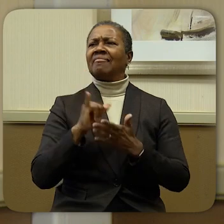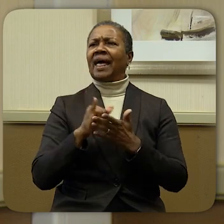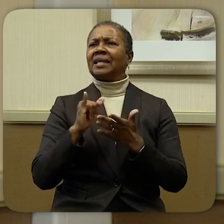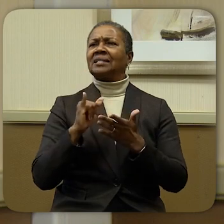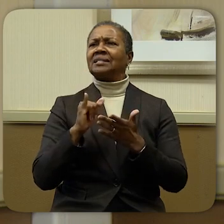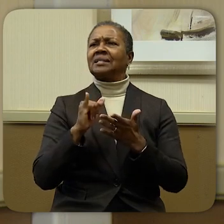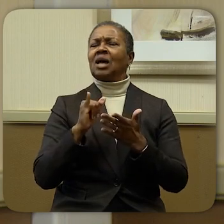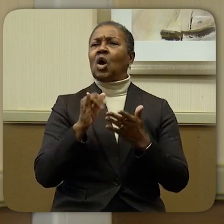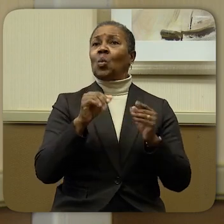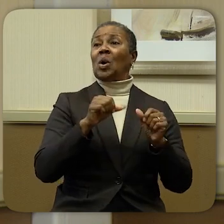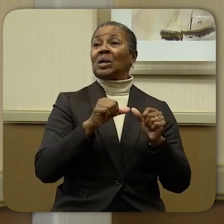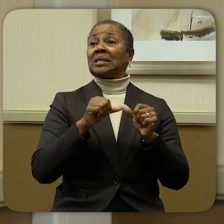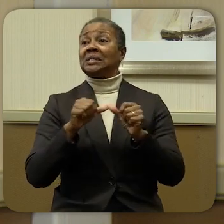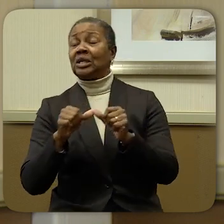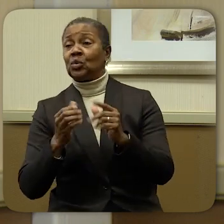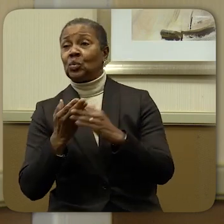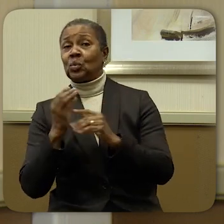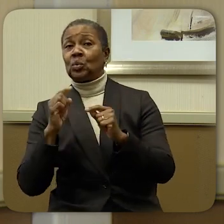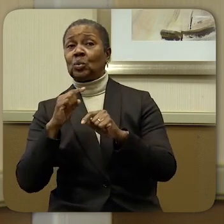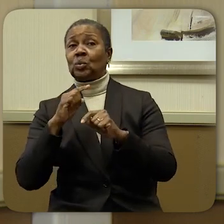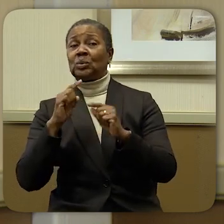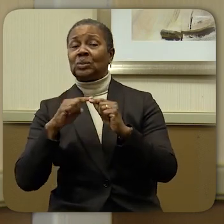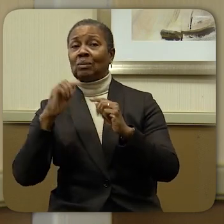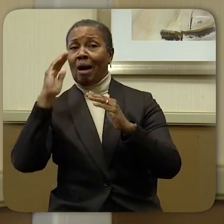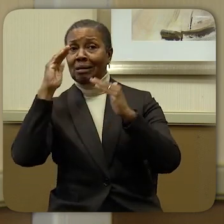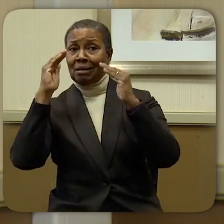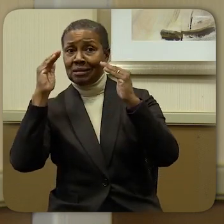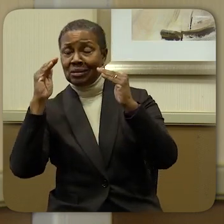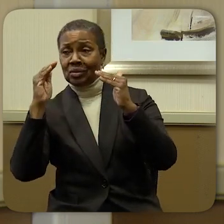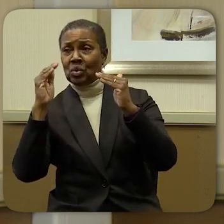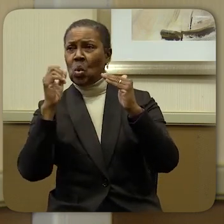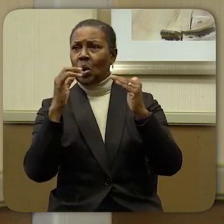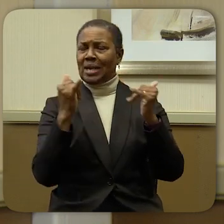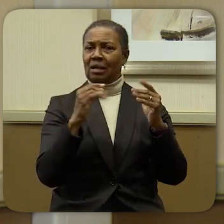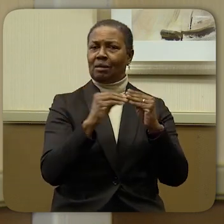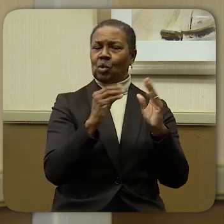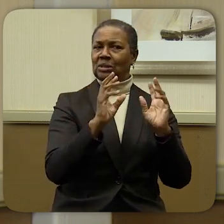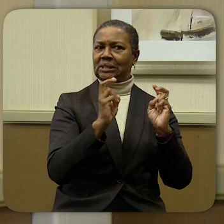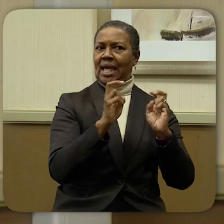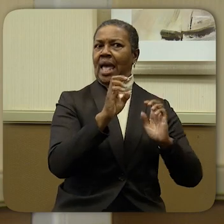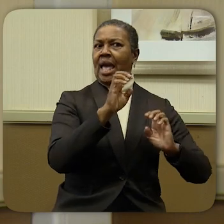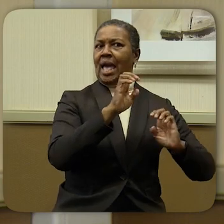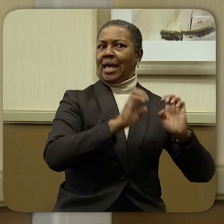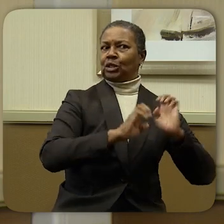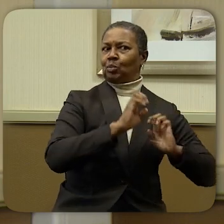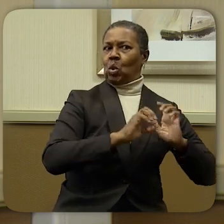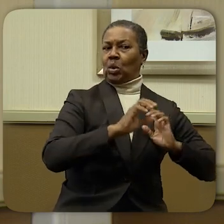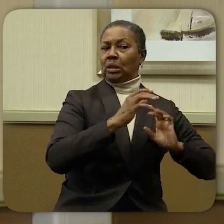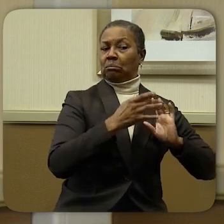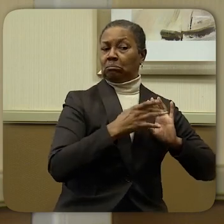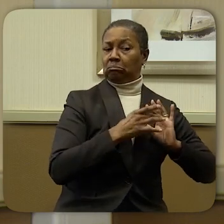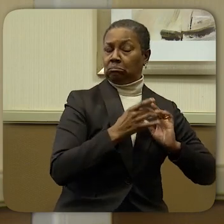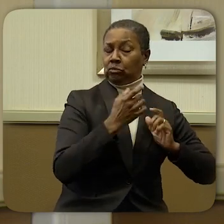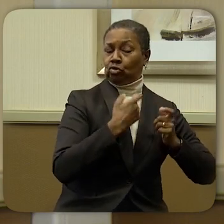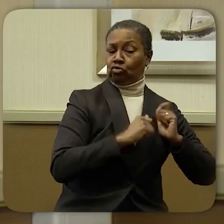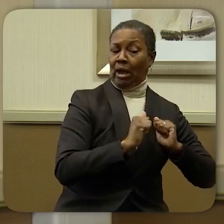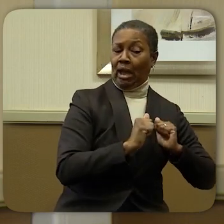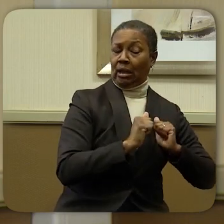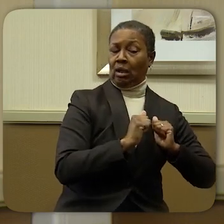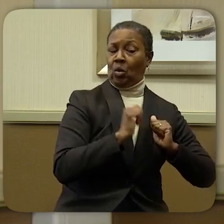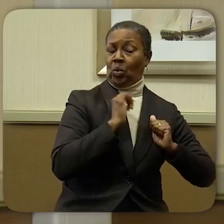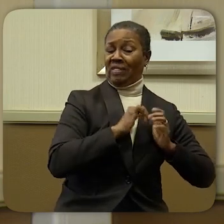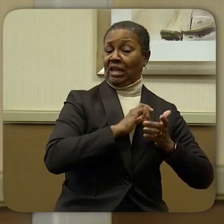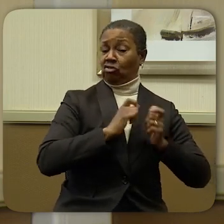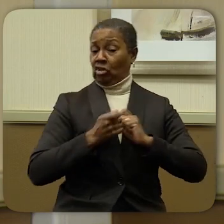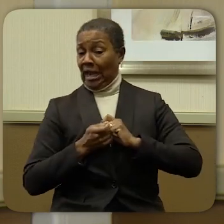carries through to adulthood, or is it just more exploration? What percentage of them actually change? You know what I mean?